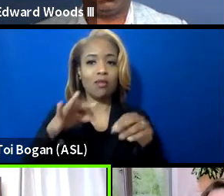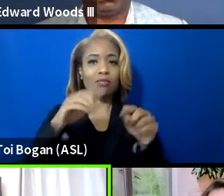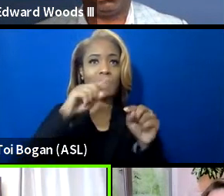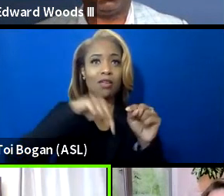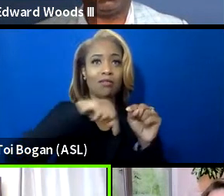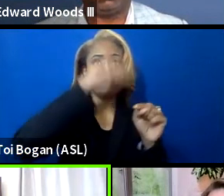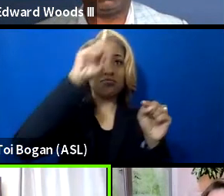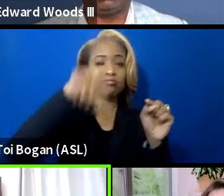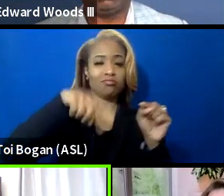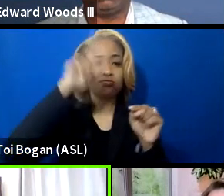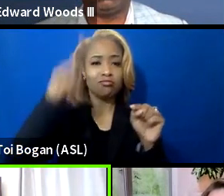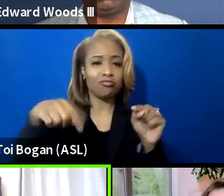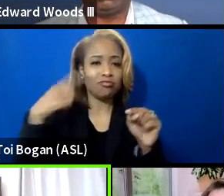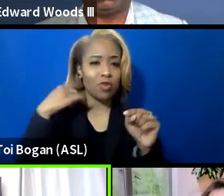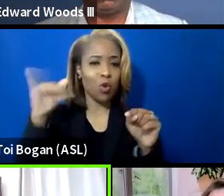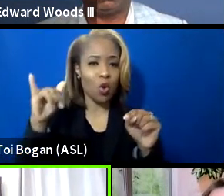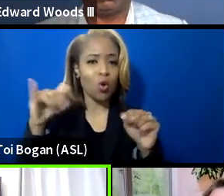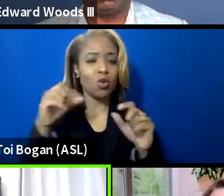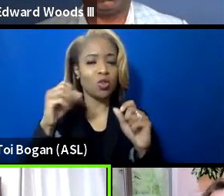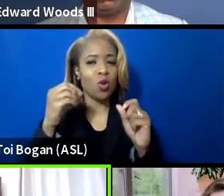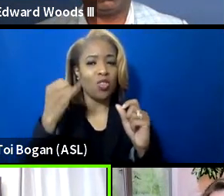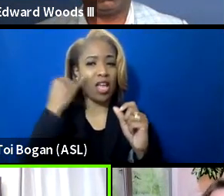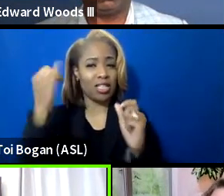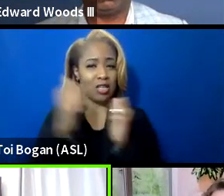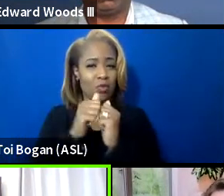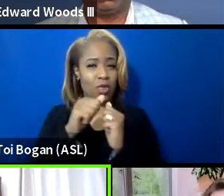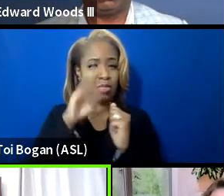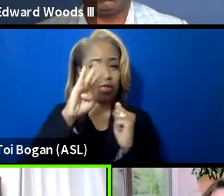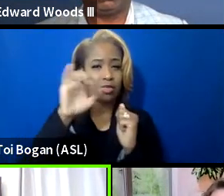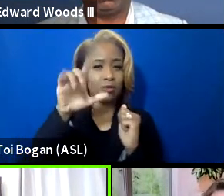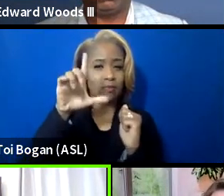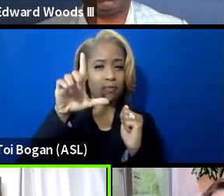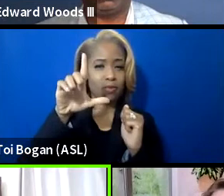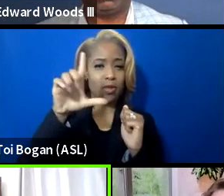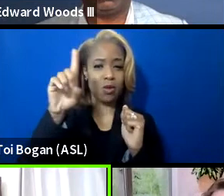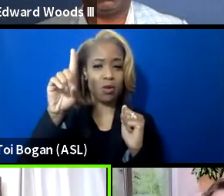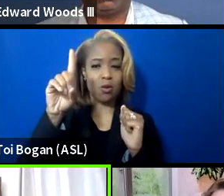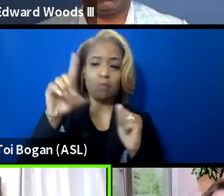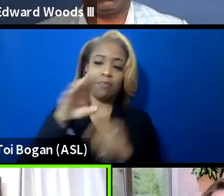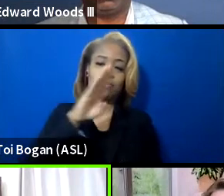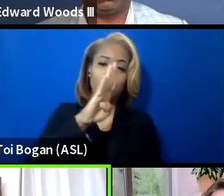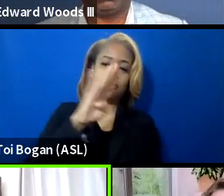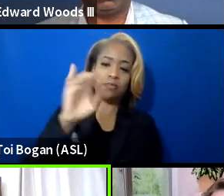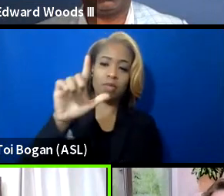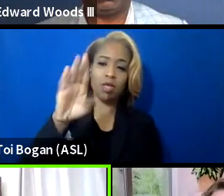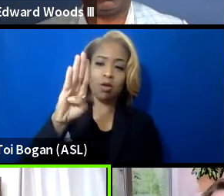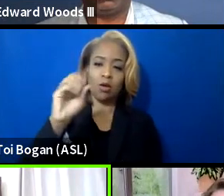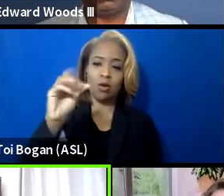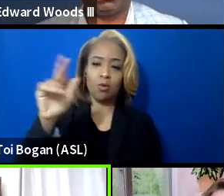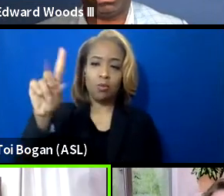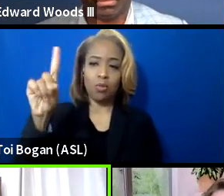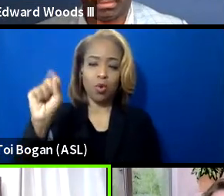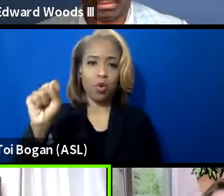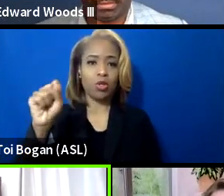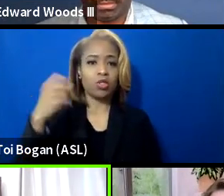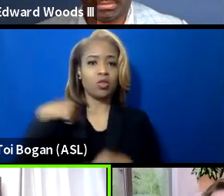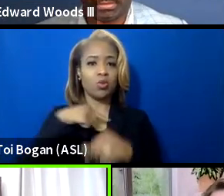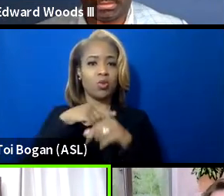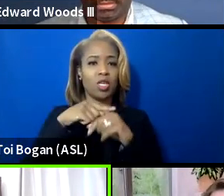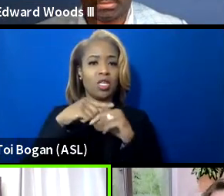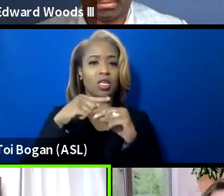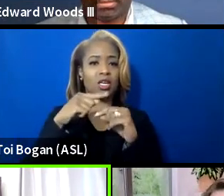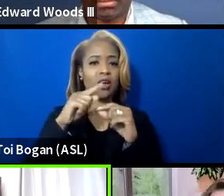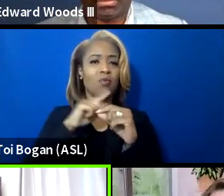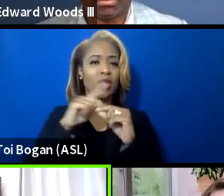that we bombard them as well as, empower and answer questions, so that it's billboards, it's radio,